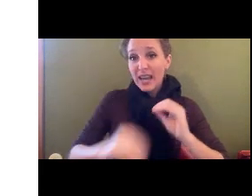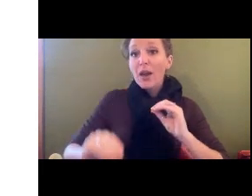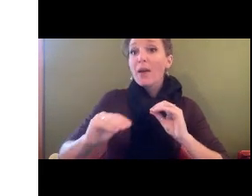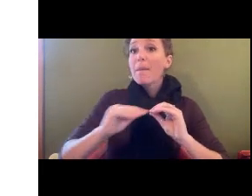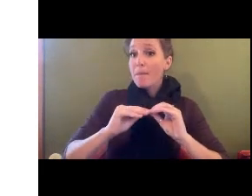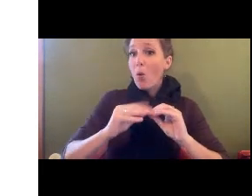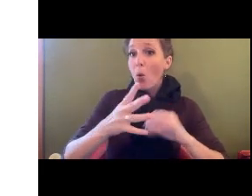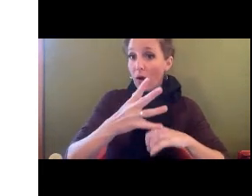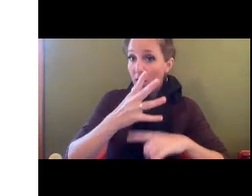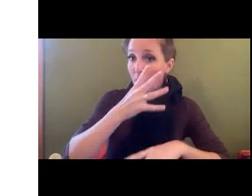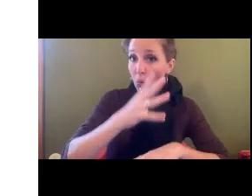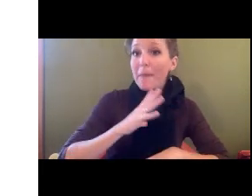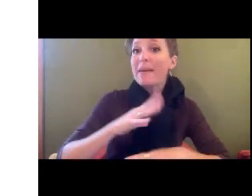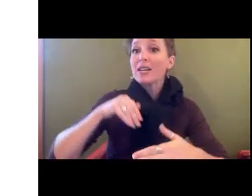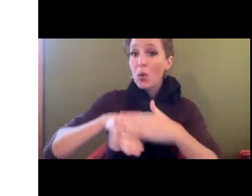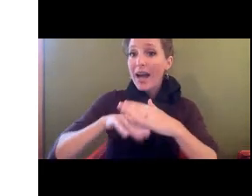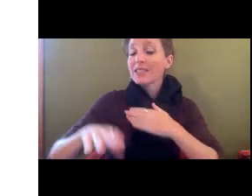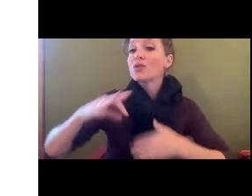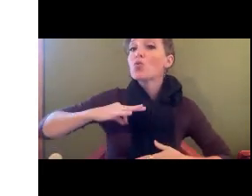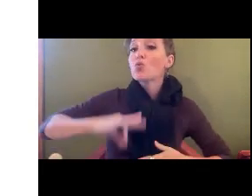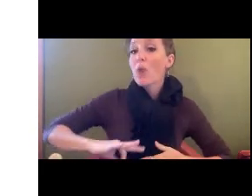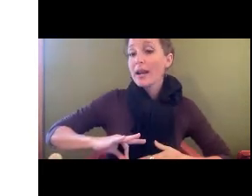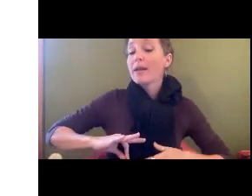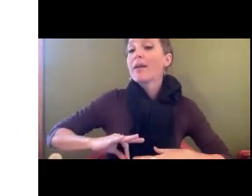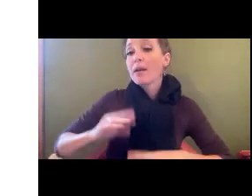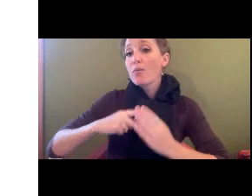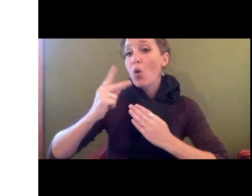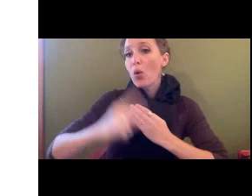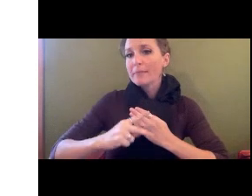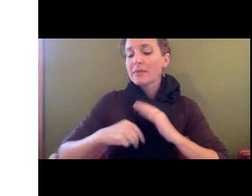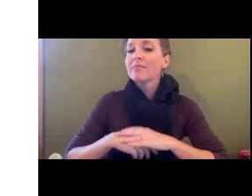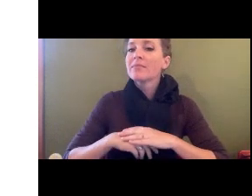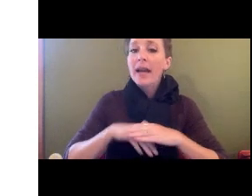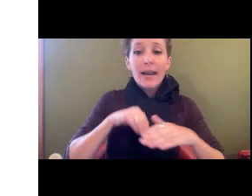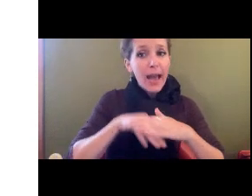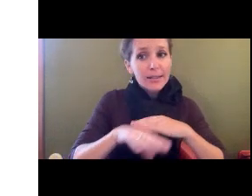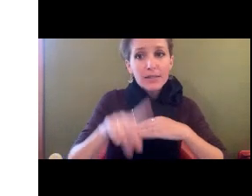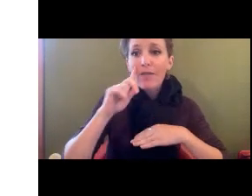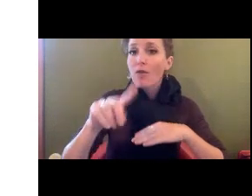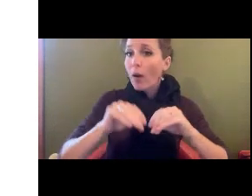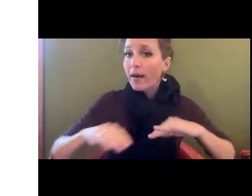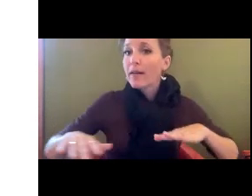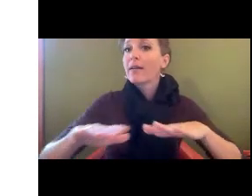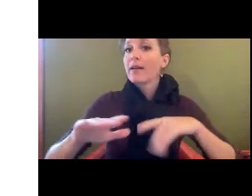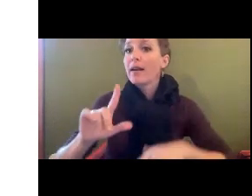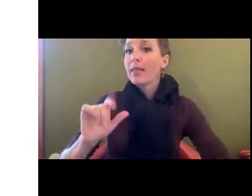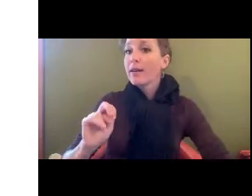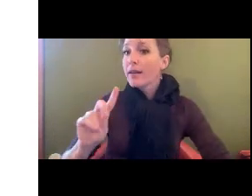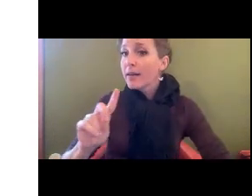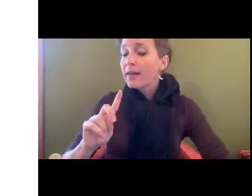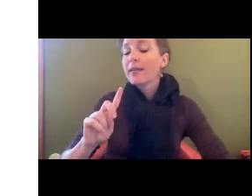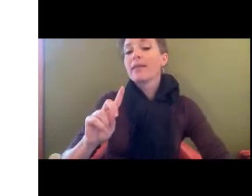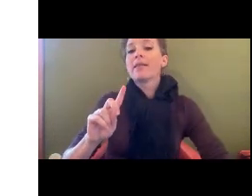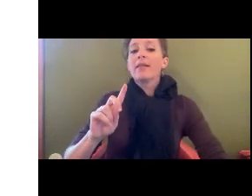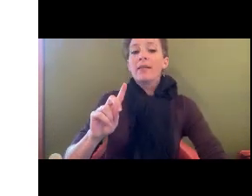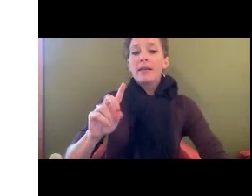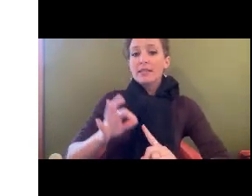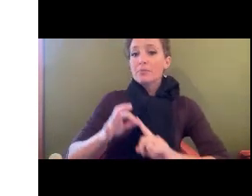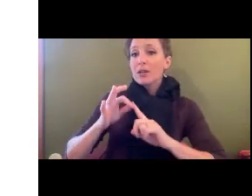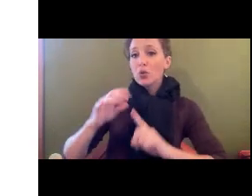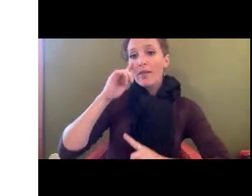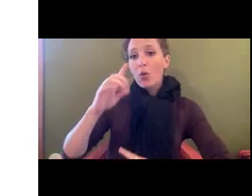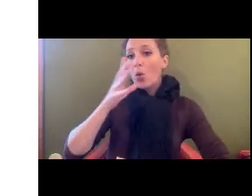for women to credit programs and access to land. I think that's self-explanatory, but especially for women in